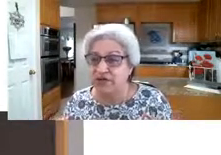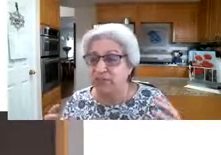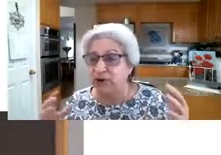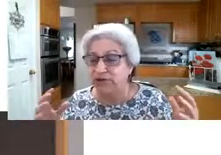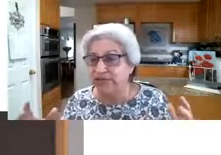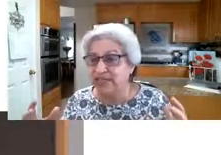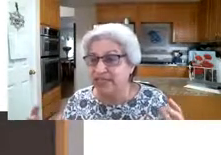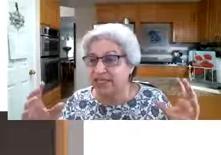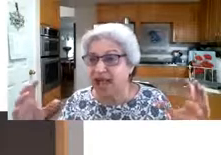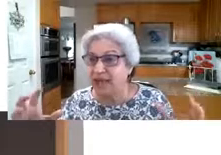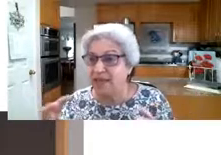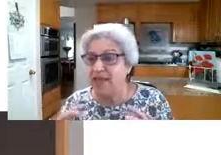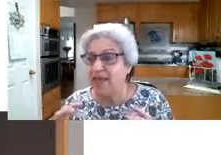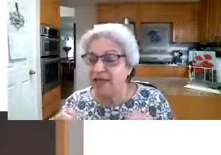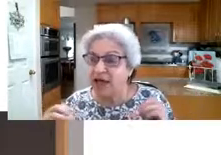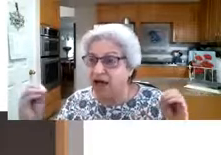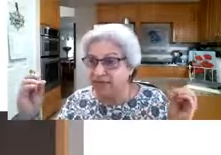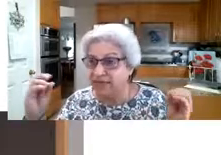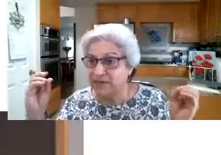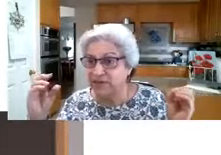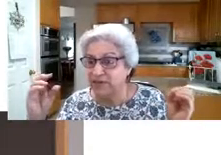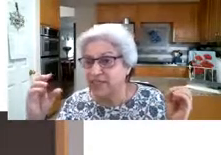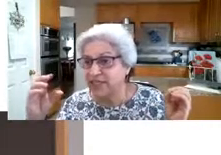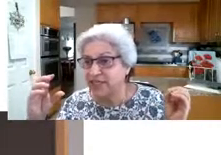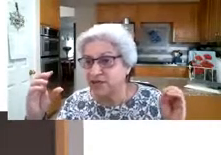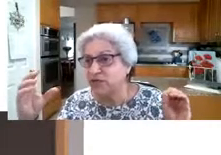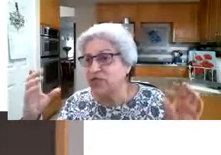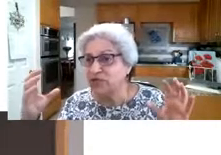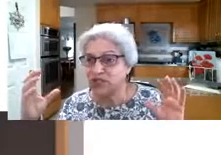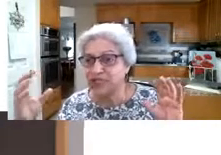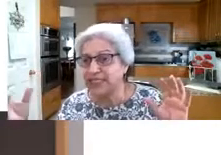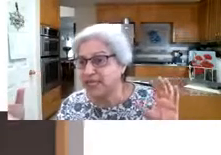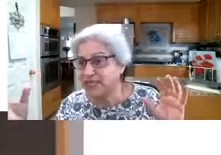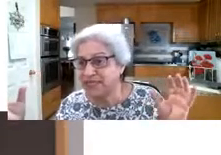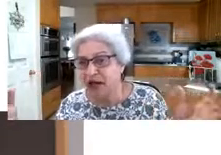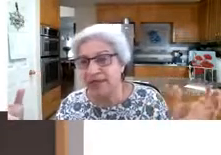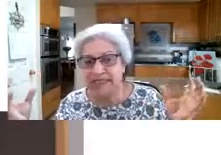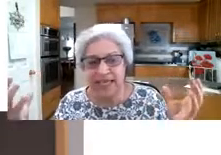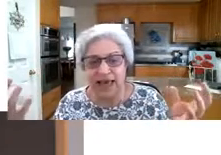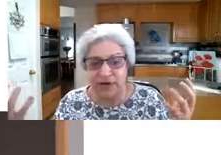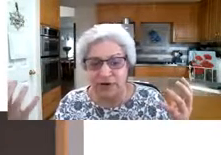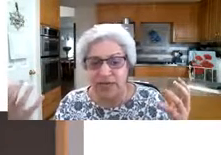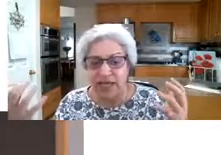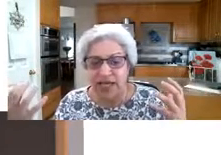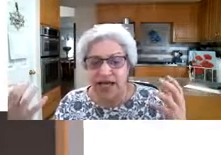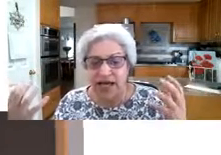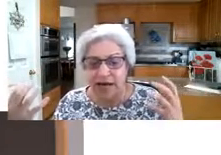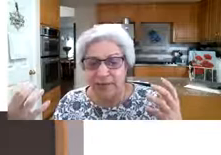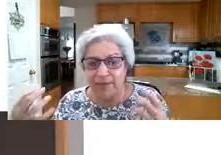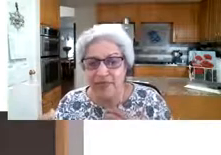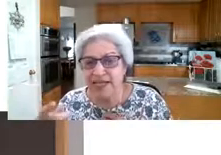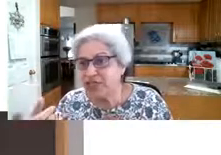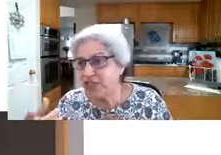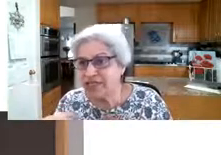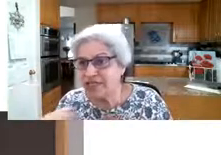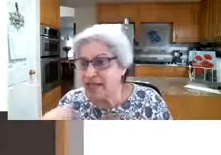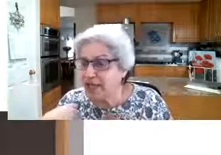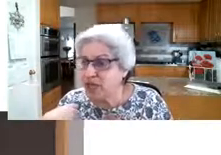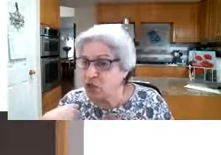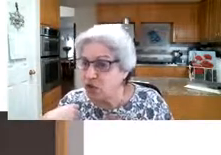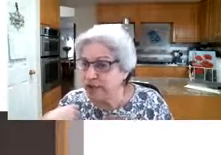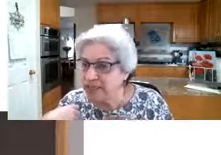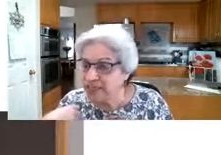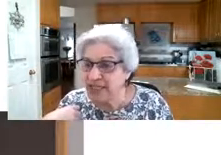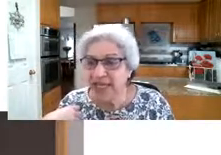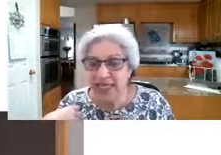this sort of perfect timing of different research teams coming together. Dr.